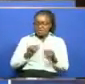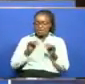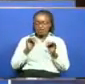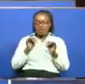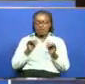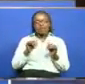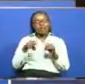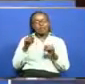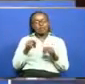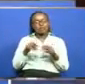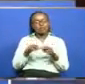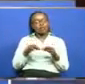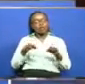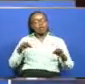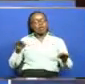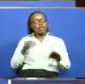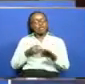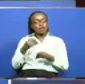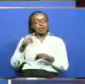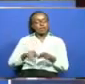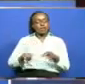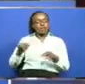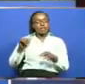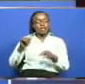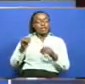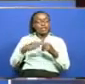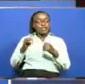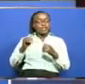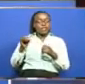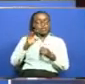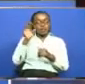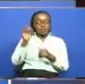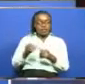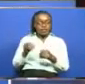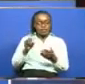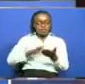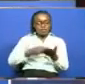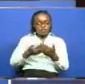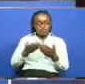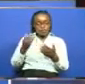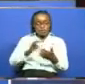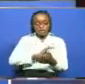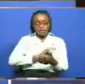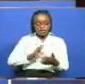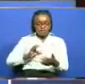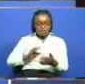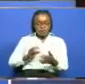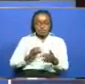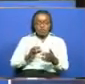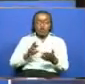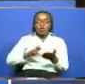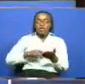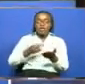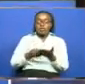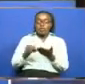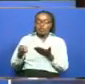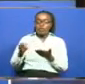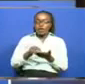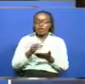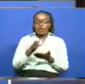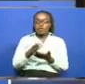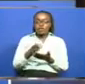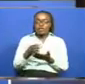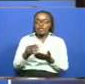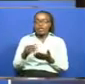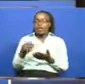to pass the formula, yet 90% of the formula are proposals by the Commission for Revenue Allocation. Will as many as of